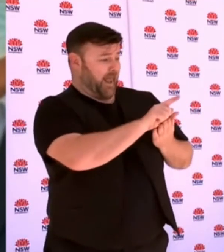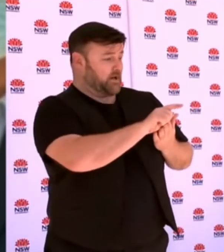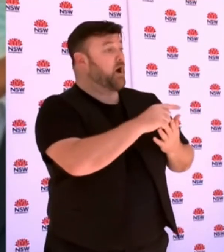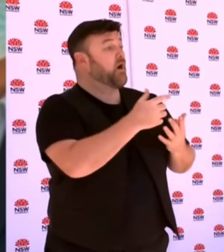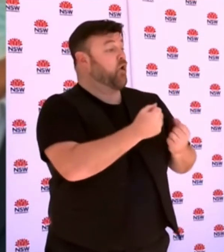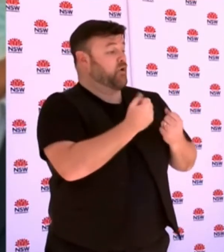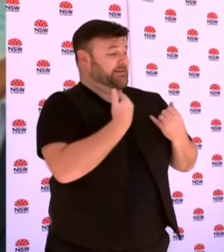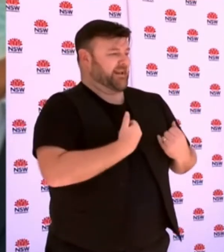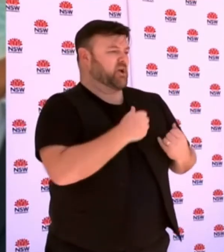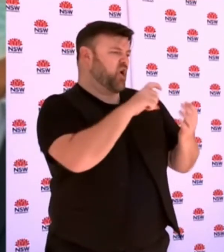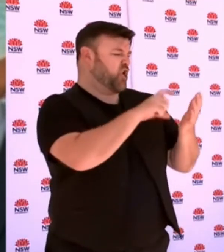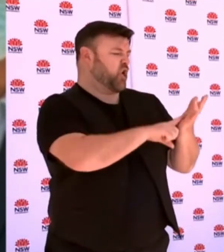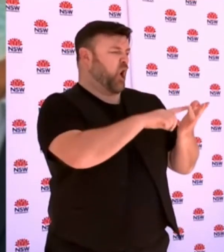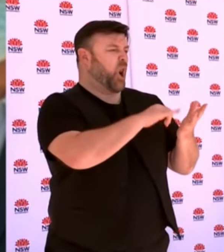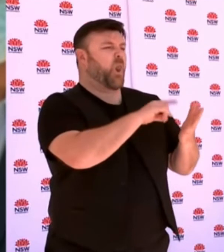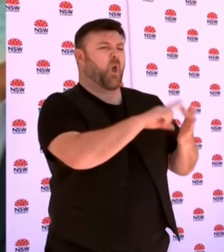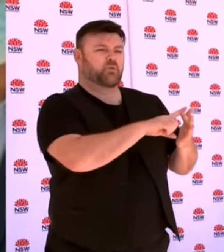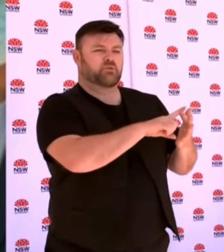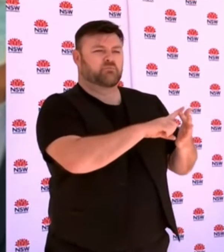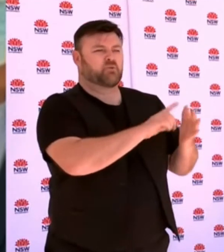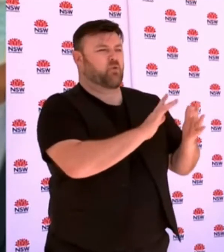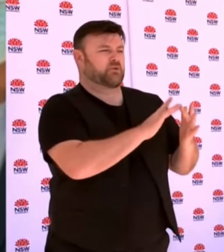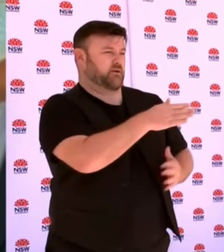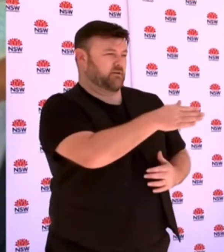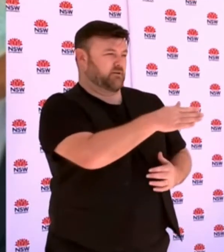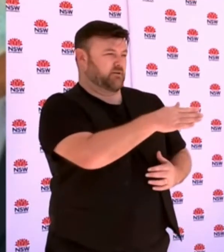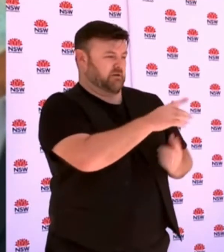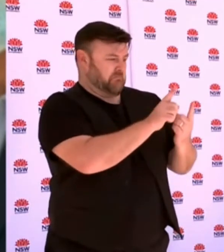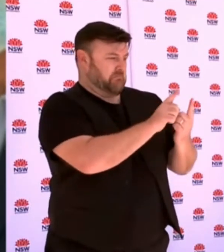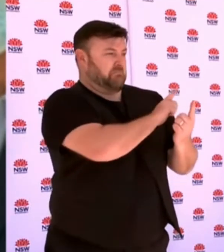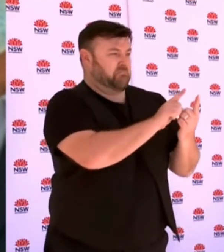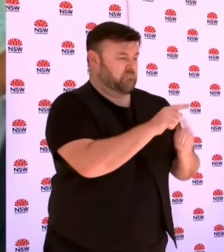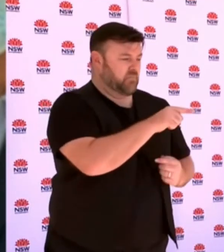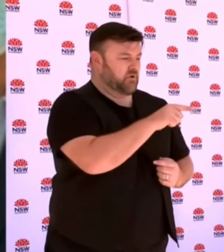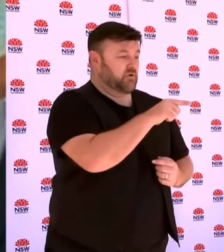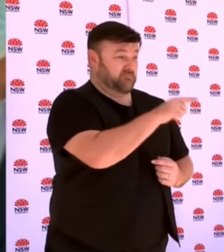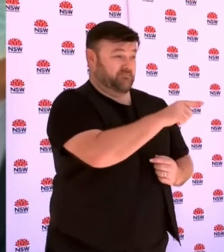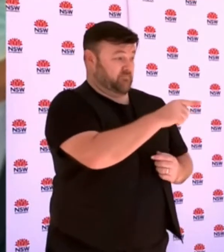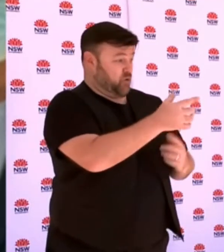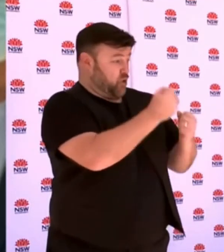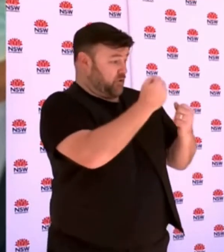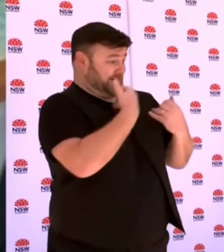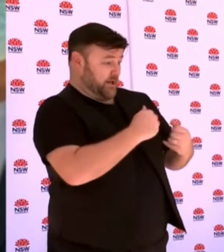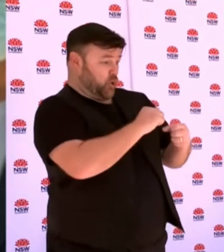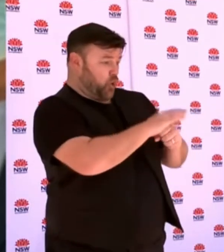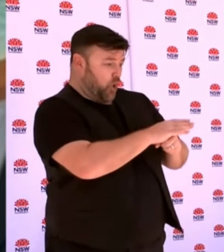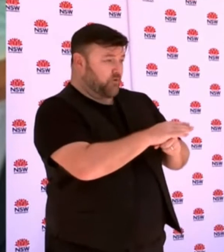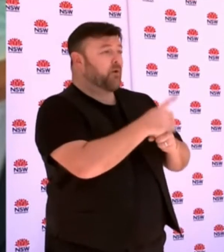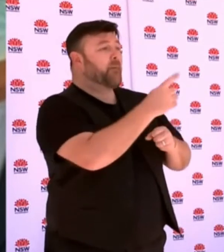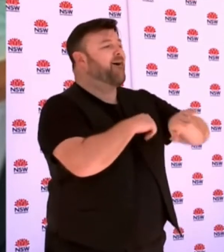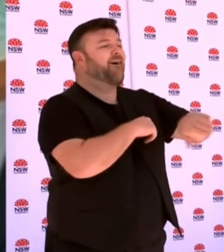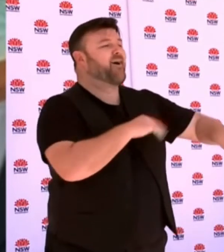been identified as a close contact, which is the aim. So close contacts were identified rapidly. Of course, we've had another nurse,